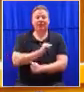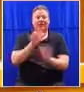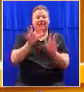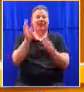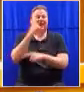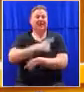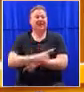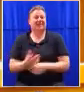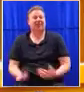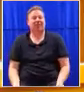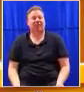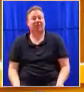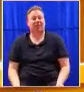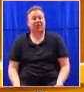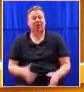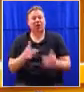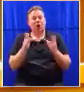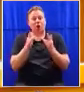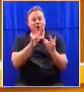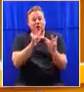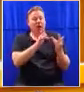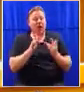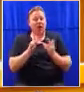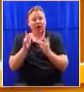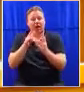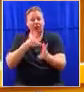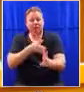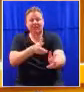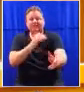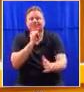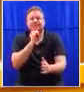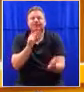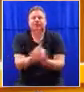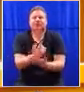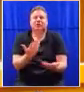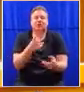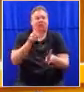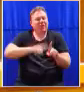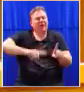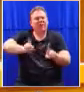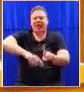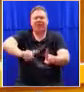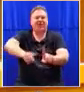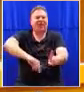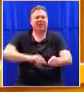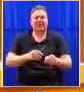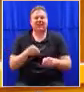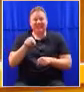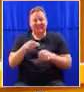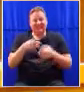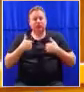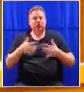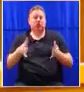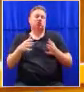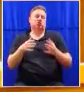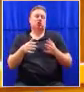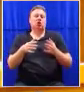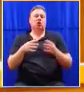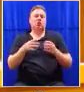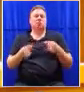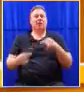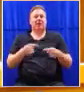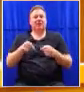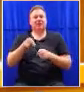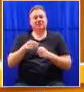virtually no contact tracing being done, we are failing. We are only at the beginning of this battle. Testing, tracing, and